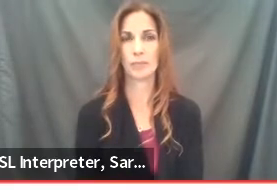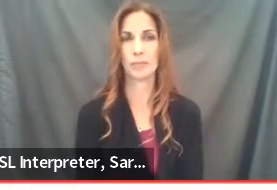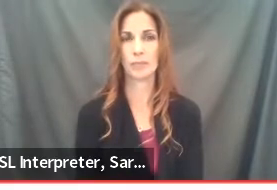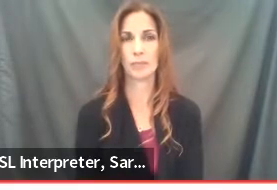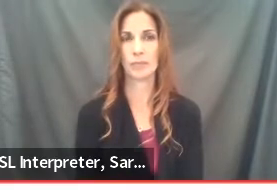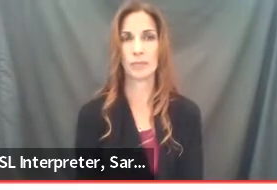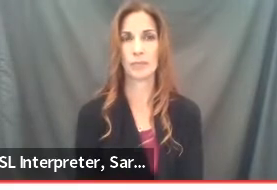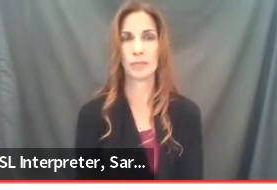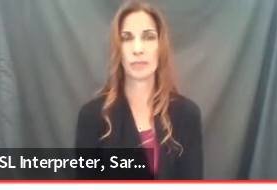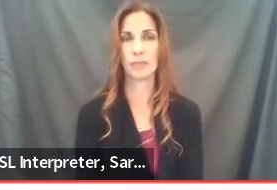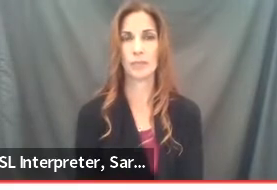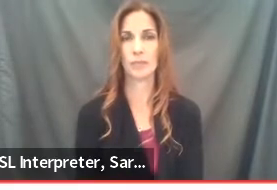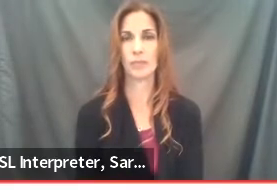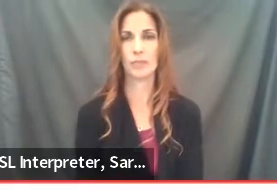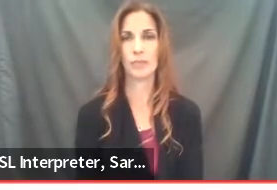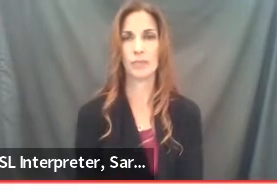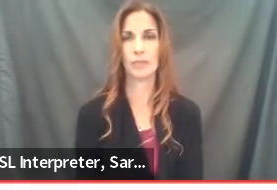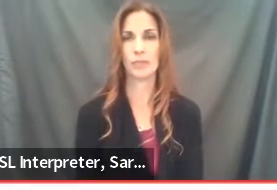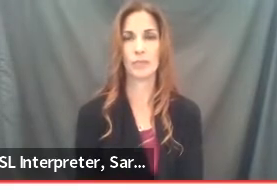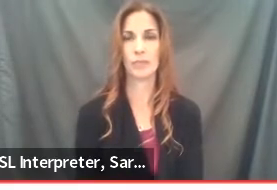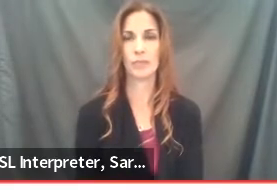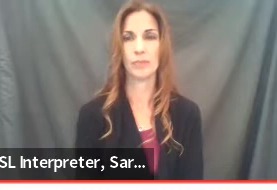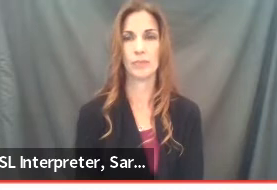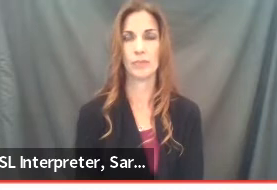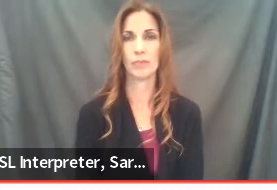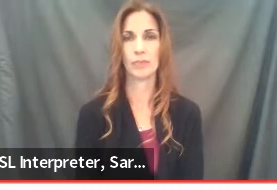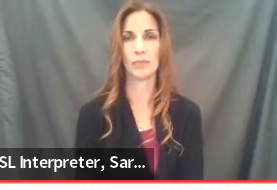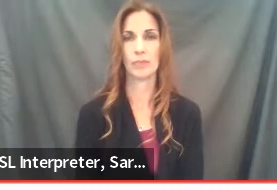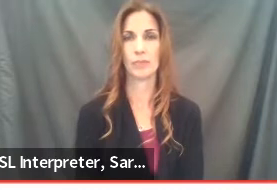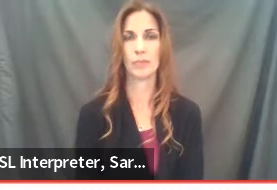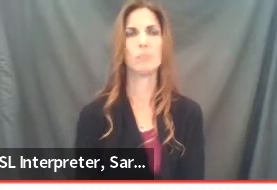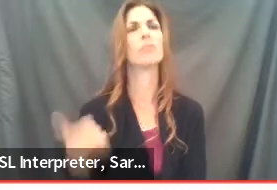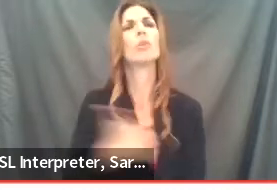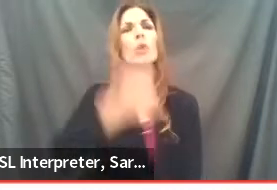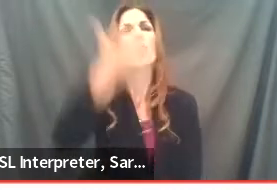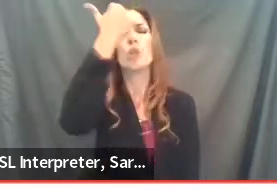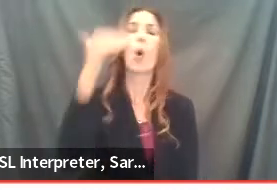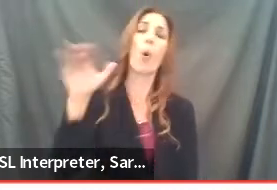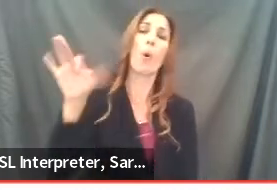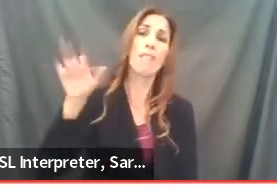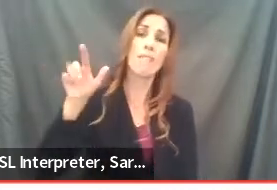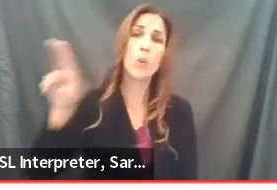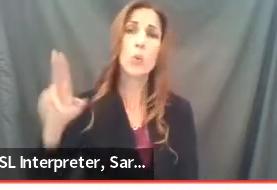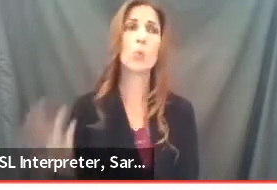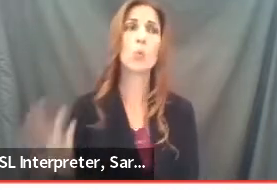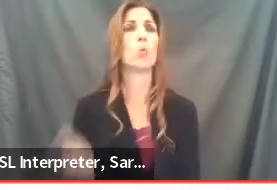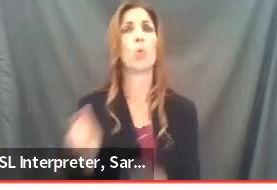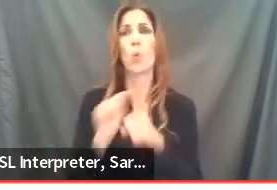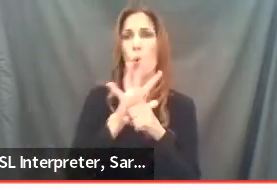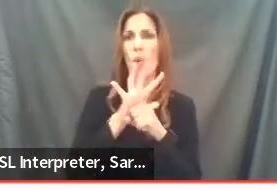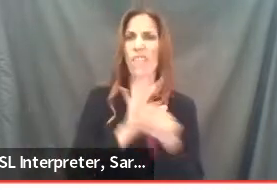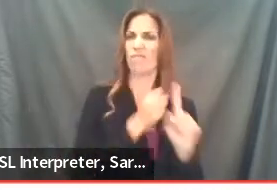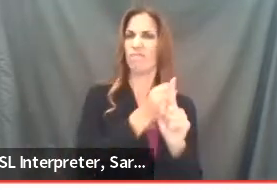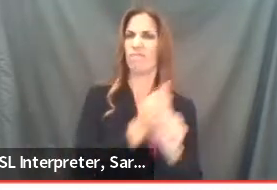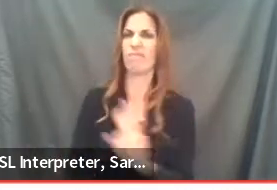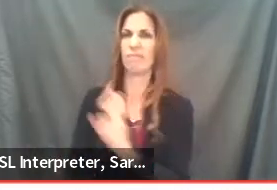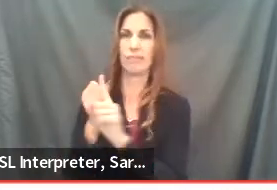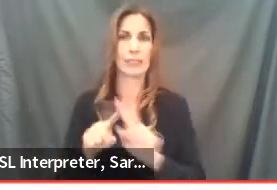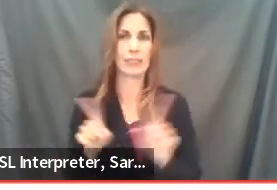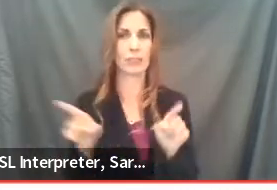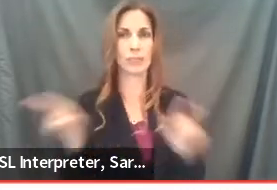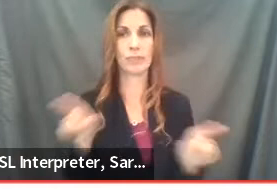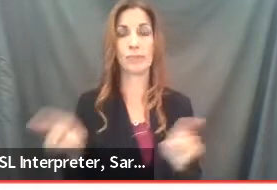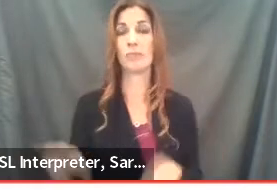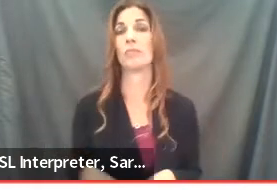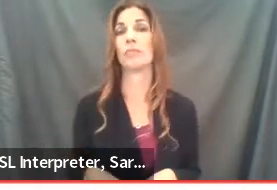And so we know that flu and COVID can affect people differently. We talked about that. While some people may